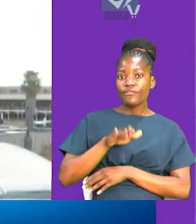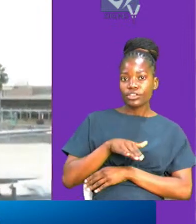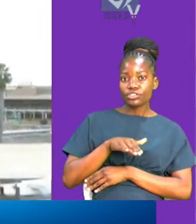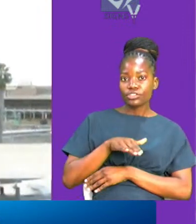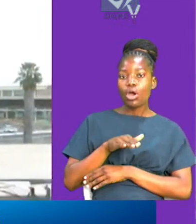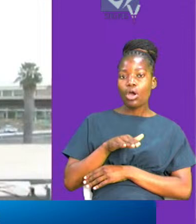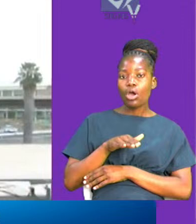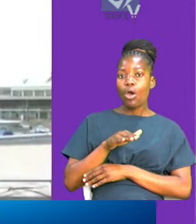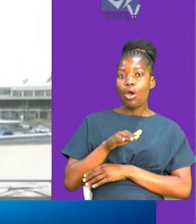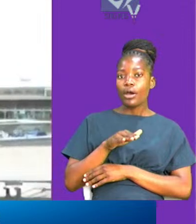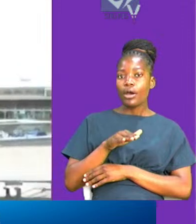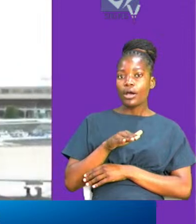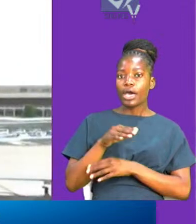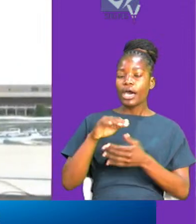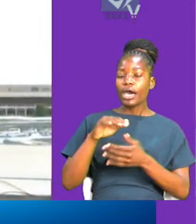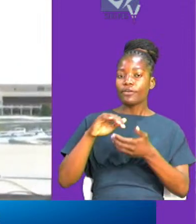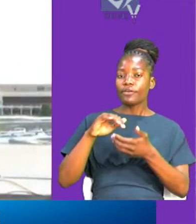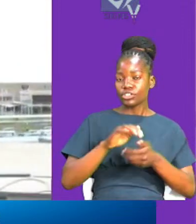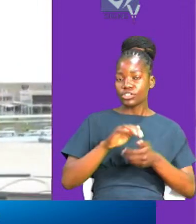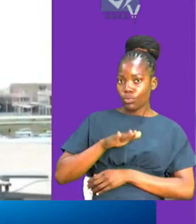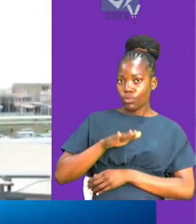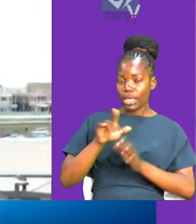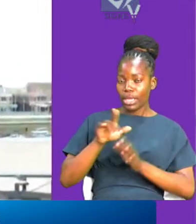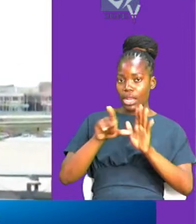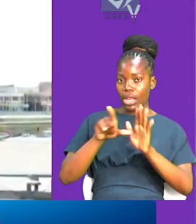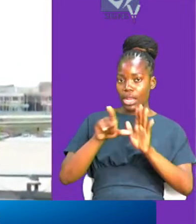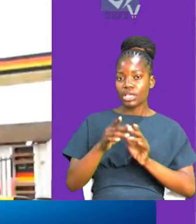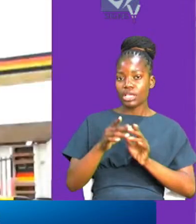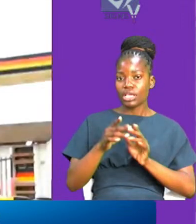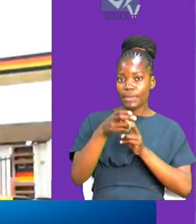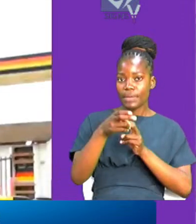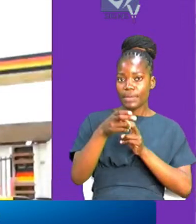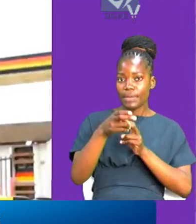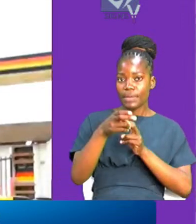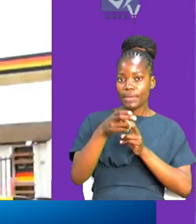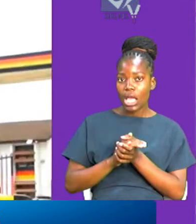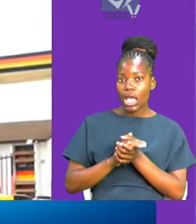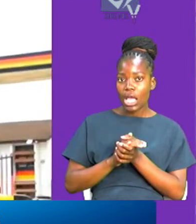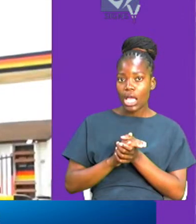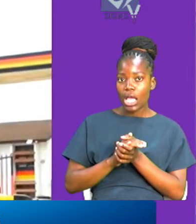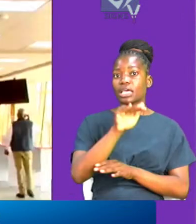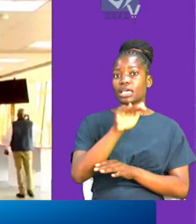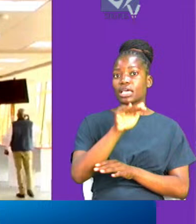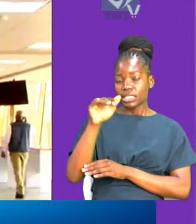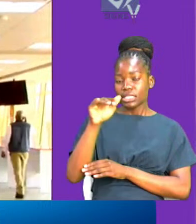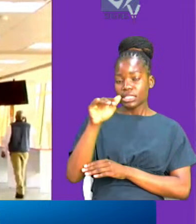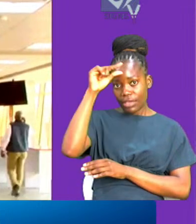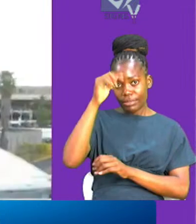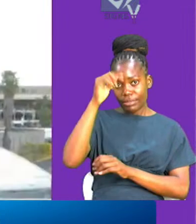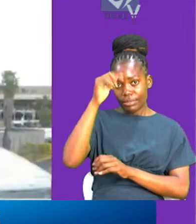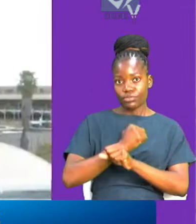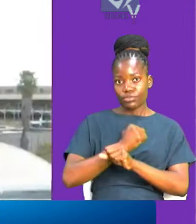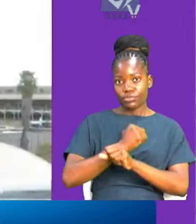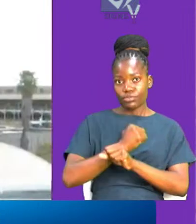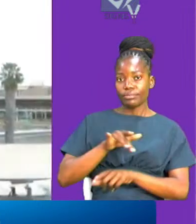has condemned the recent killings and called on government to protect women and girls.